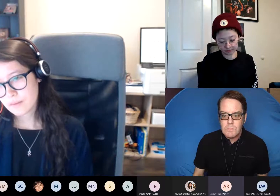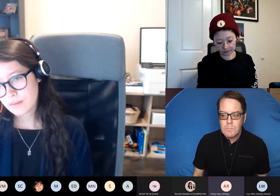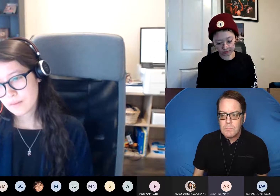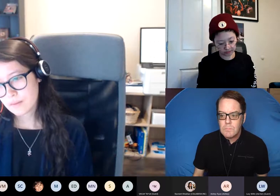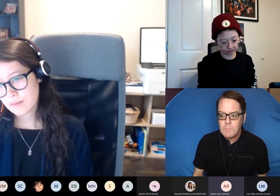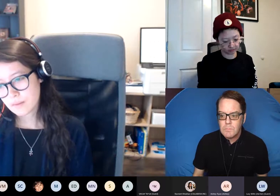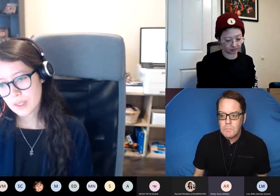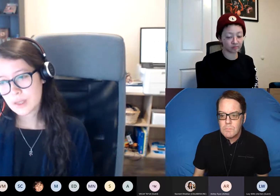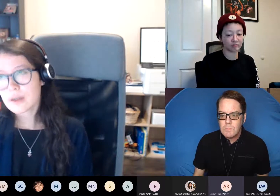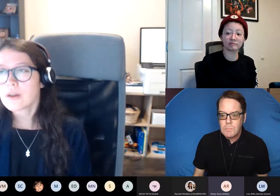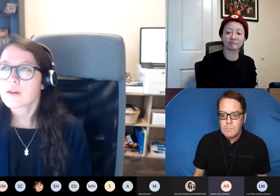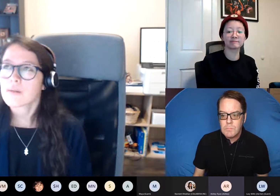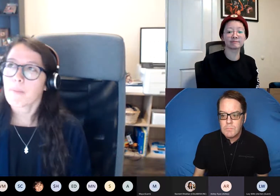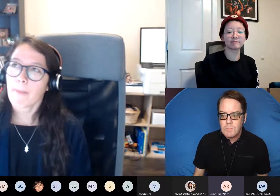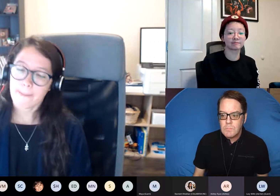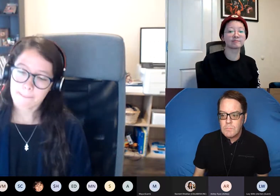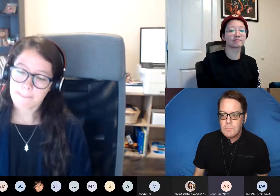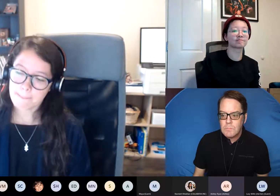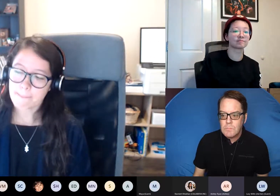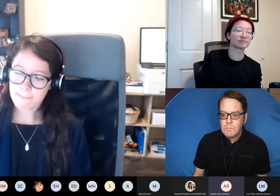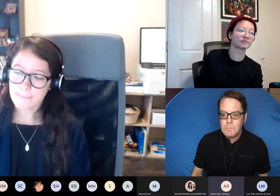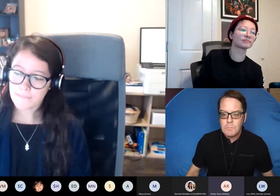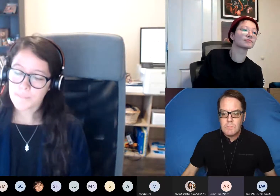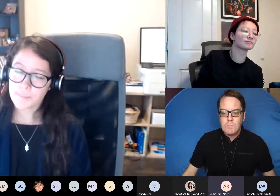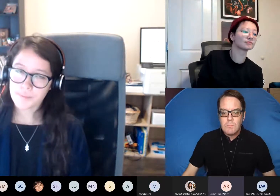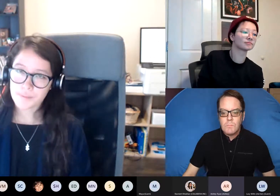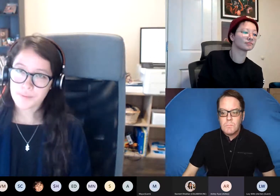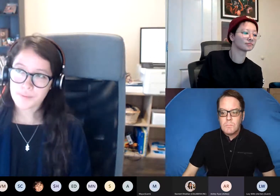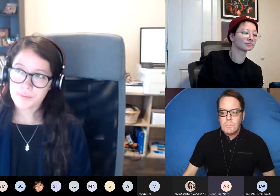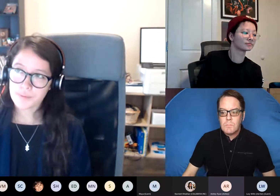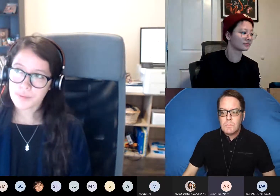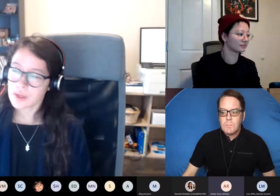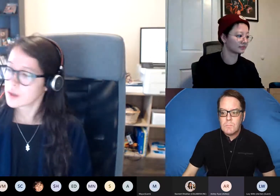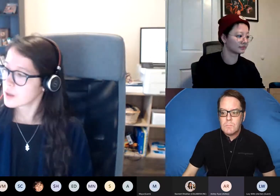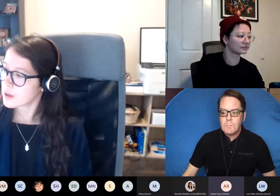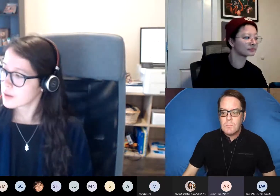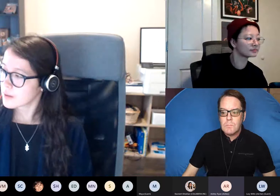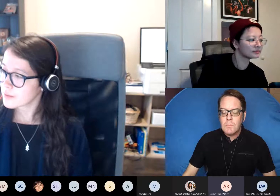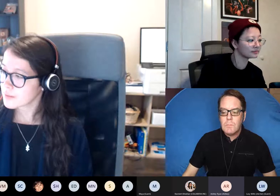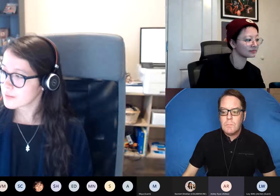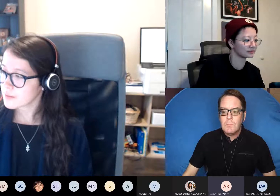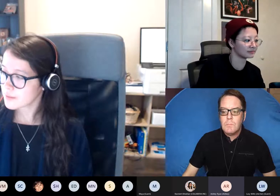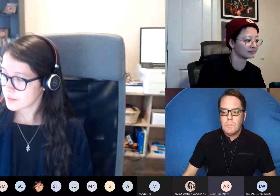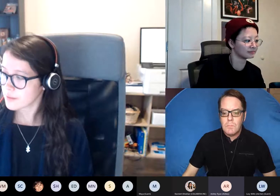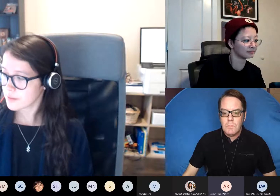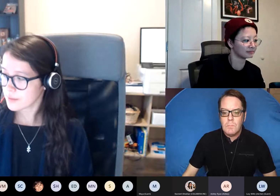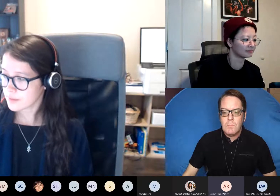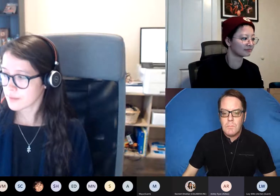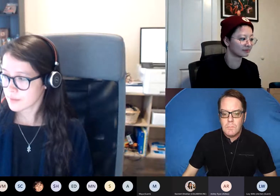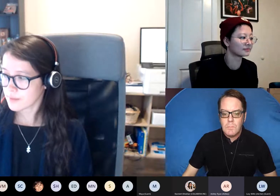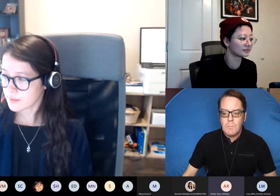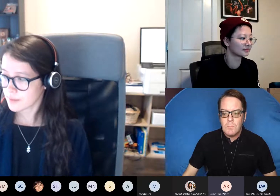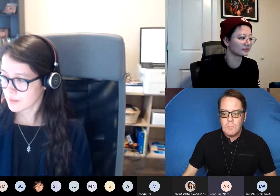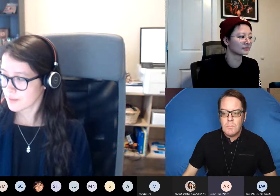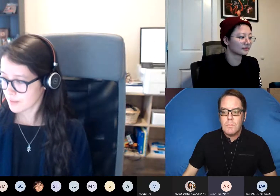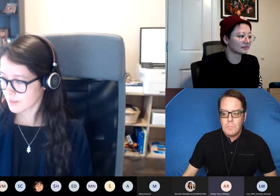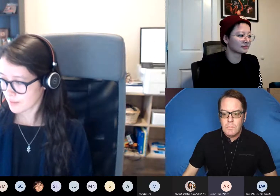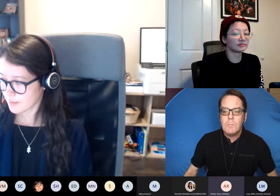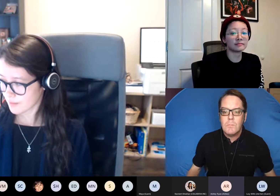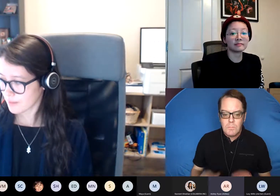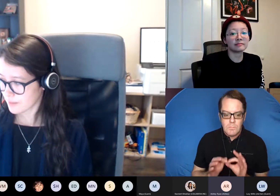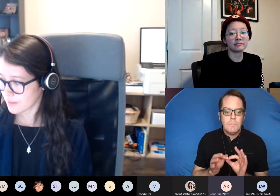people within the deaf community as well. We always appreciate seeing that genuine want or desire to try